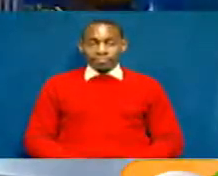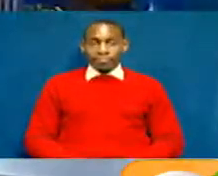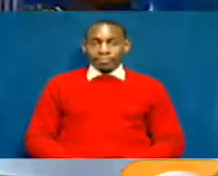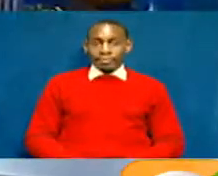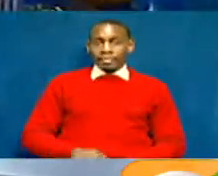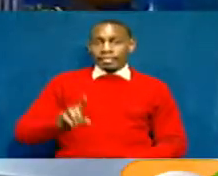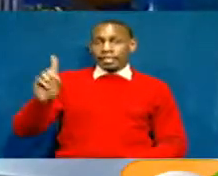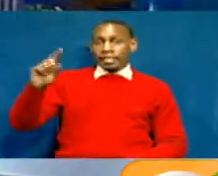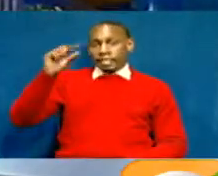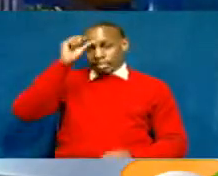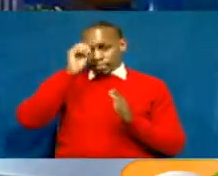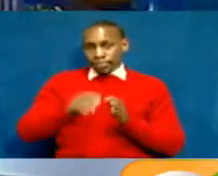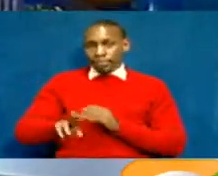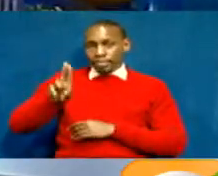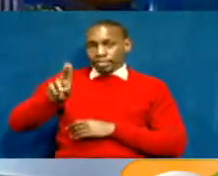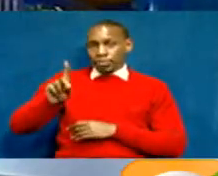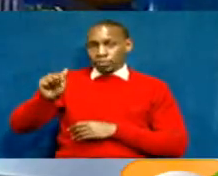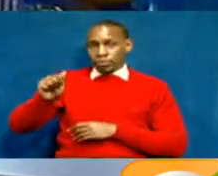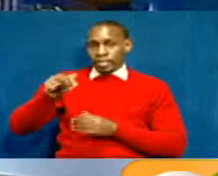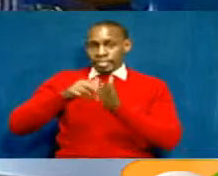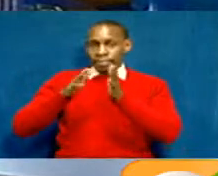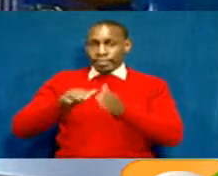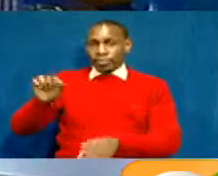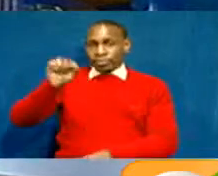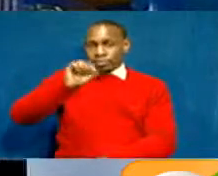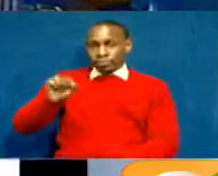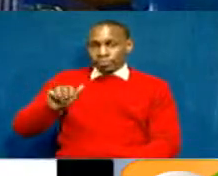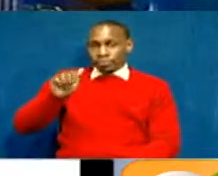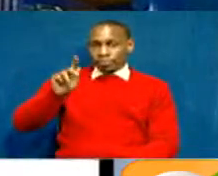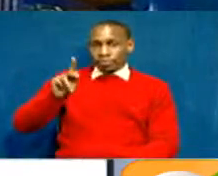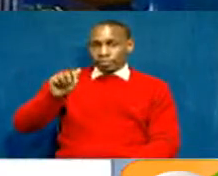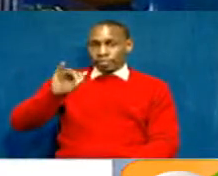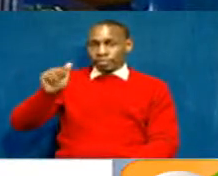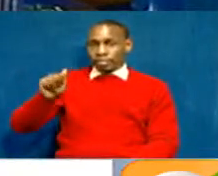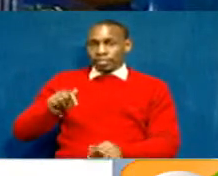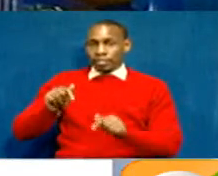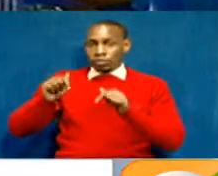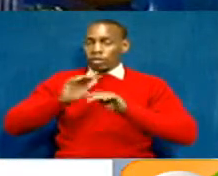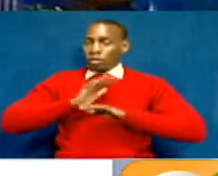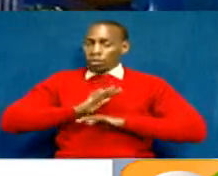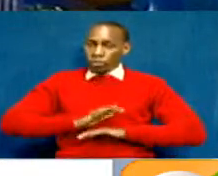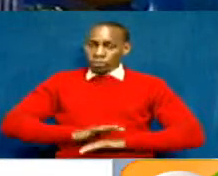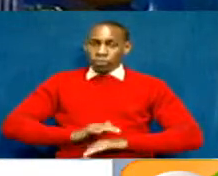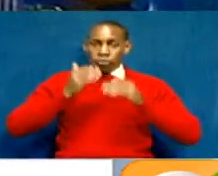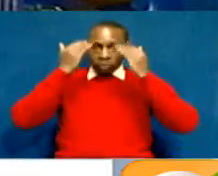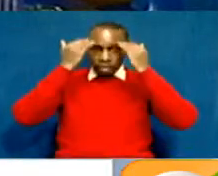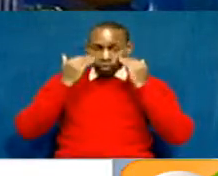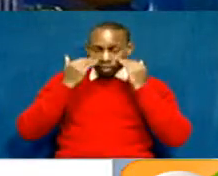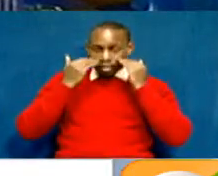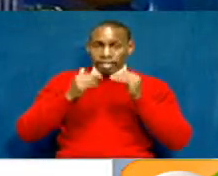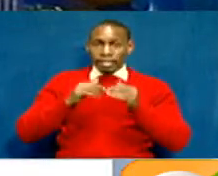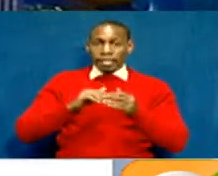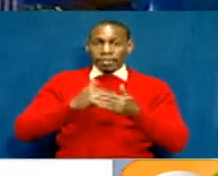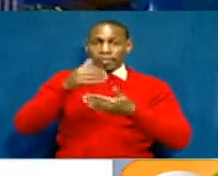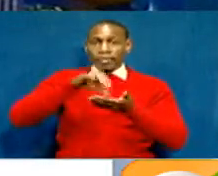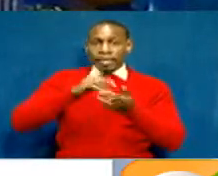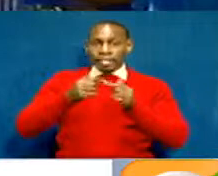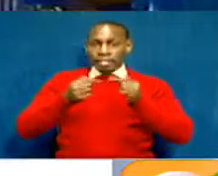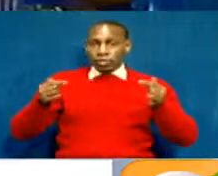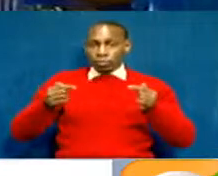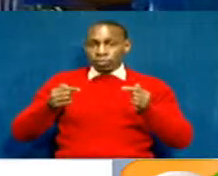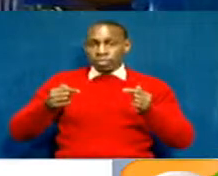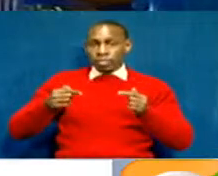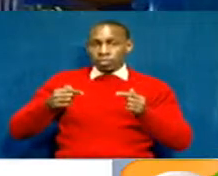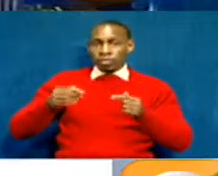The Nairobi gubernatorial UDA candidate, Johnson Sakaja, was today handed a reprieve by the court after a case challenging his